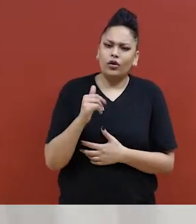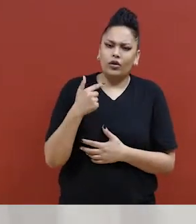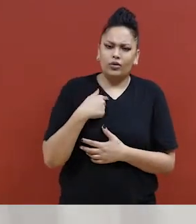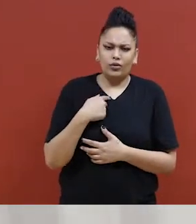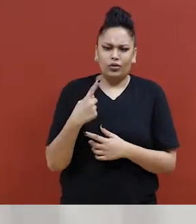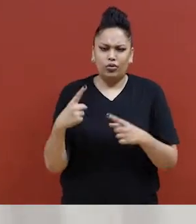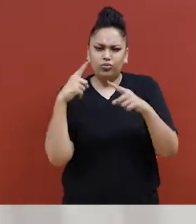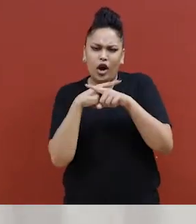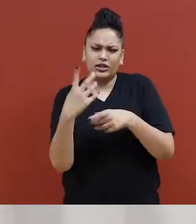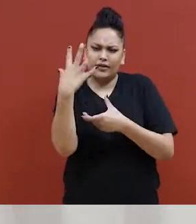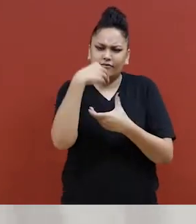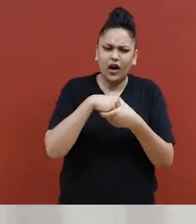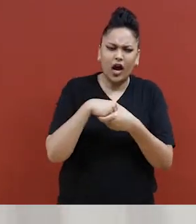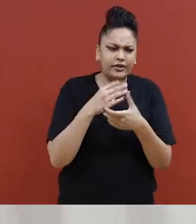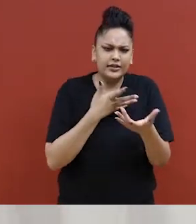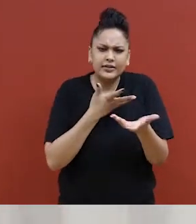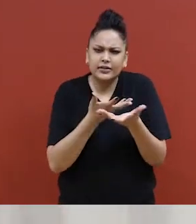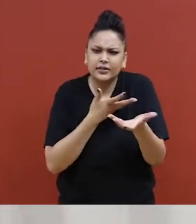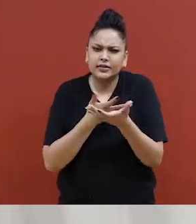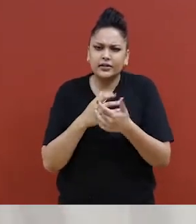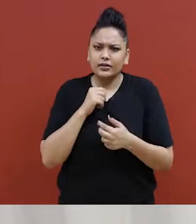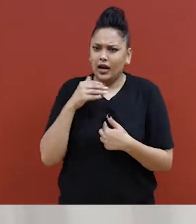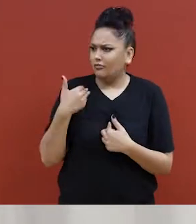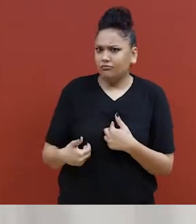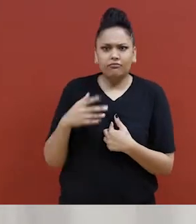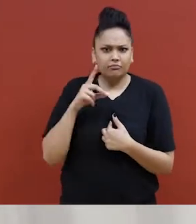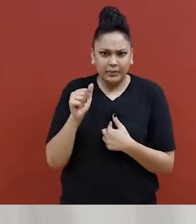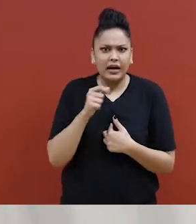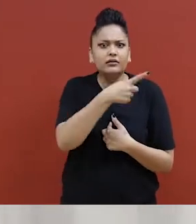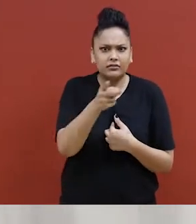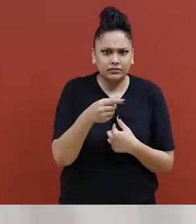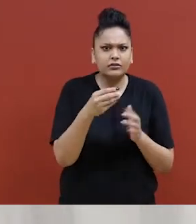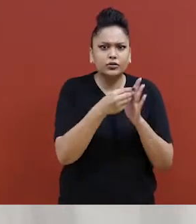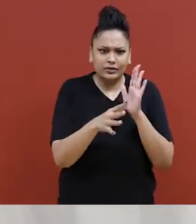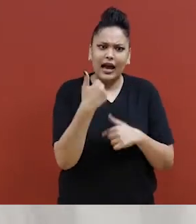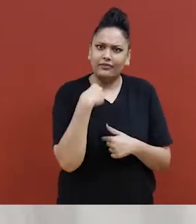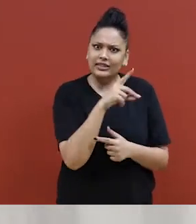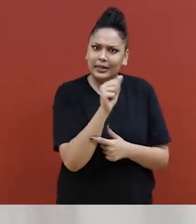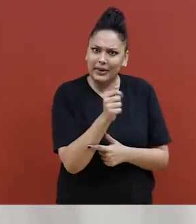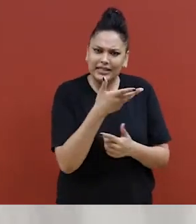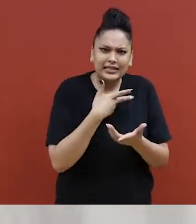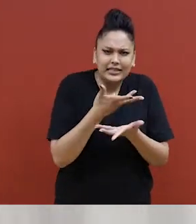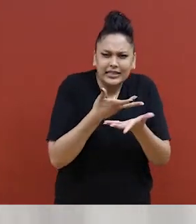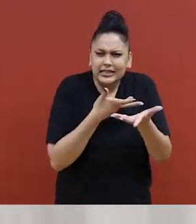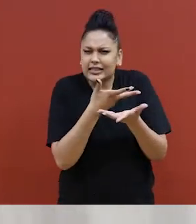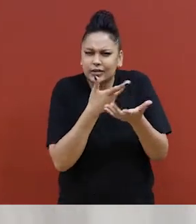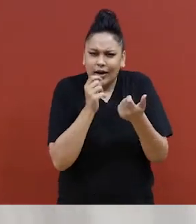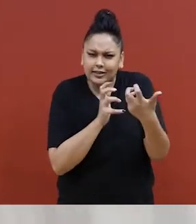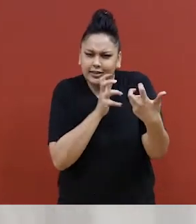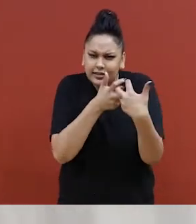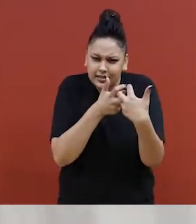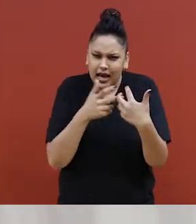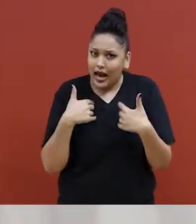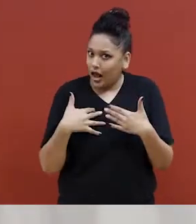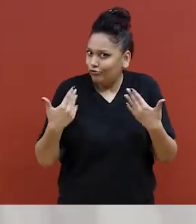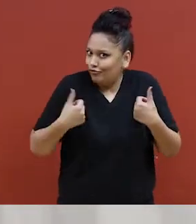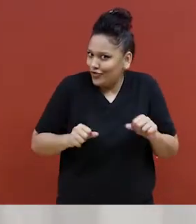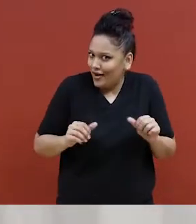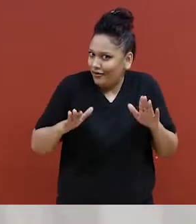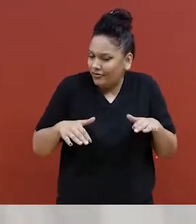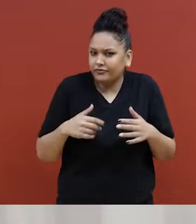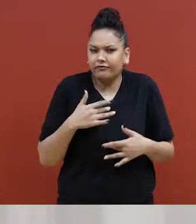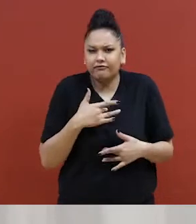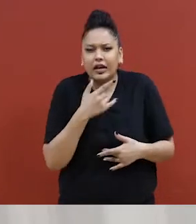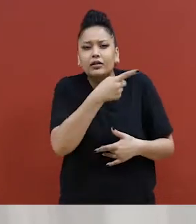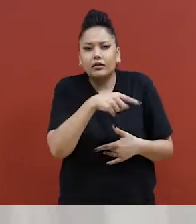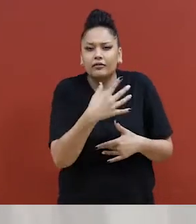here, right now, is cross-cultural work. I am not a woman who lives with a disability yet, and so I do see